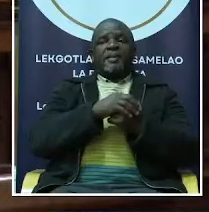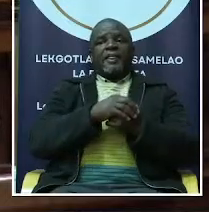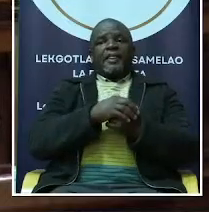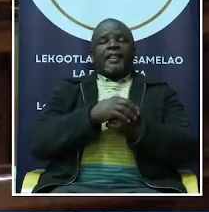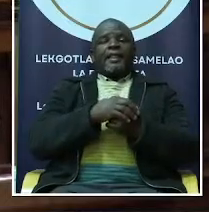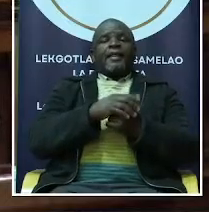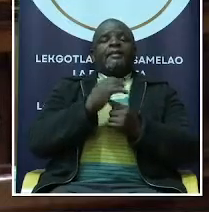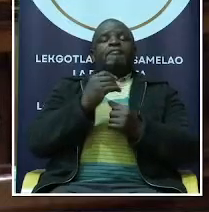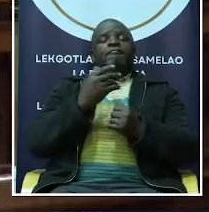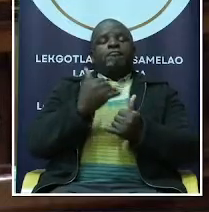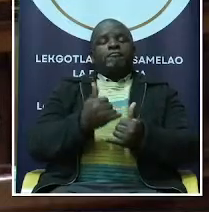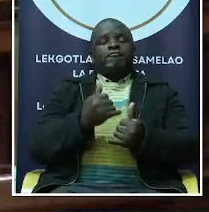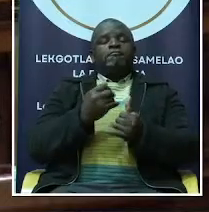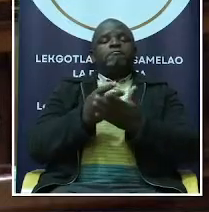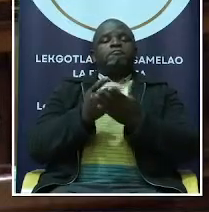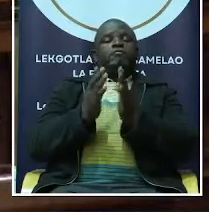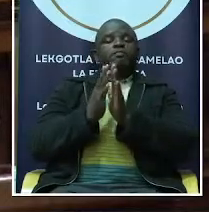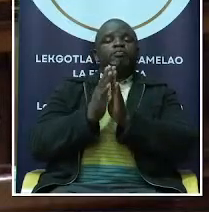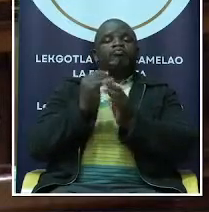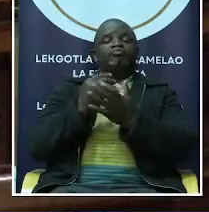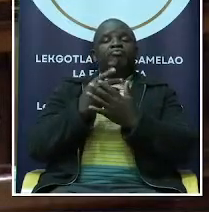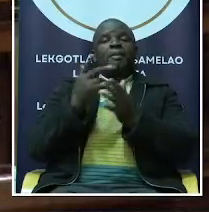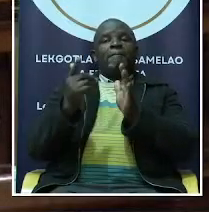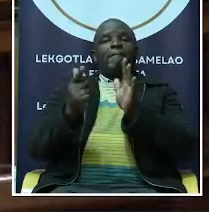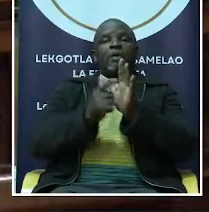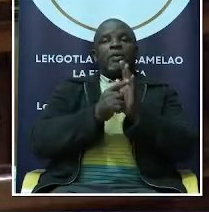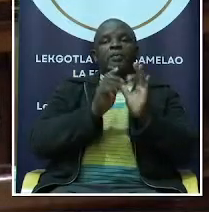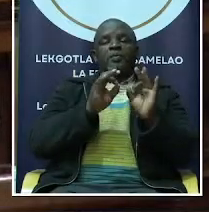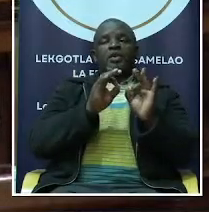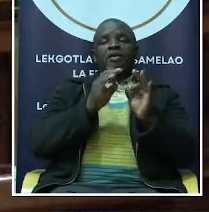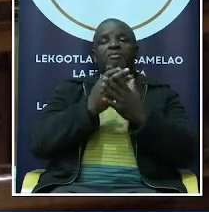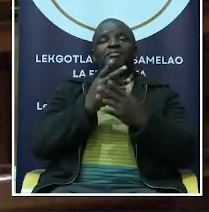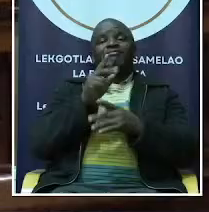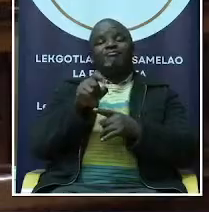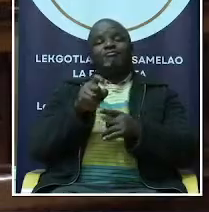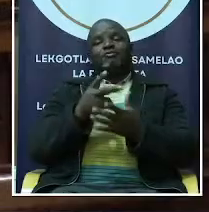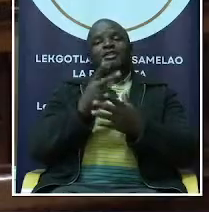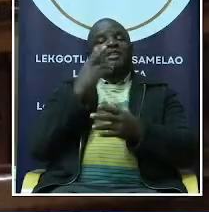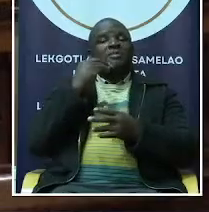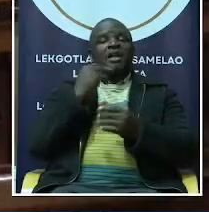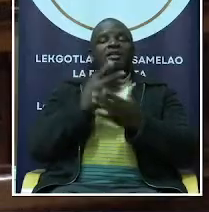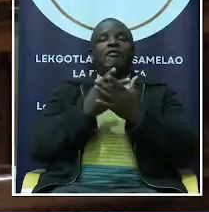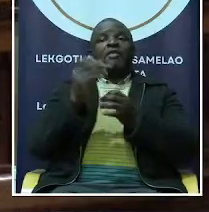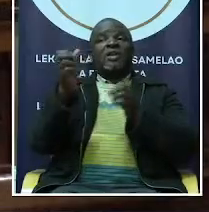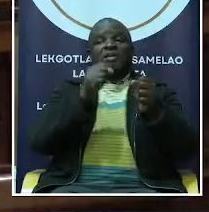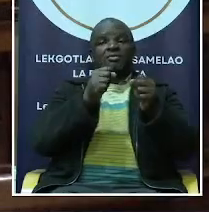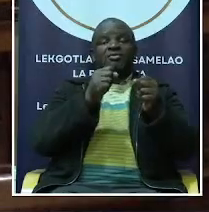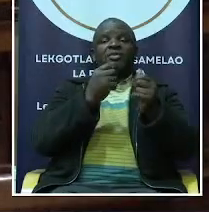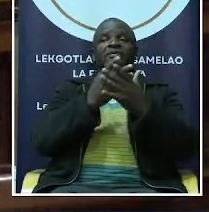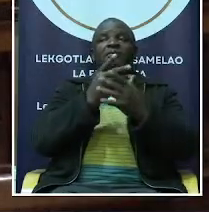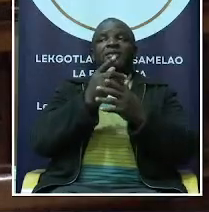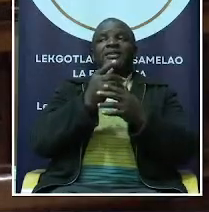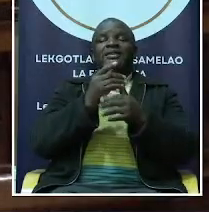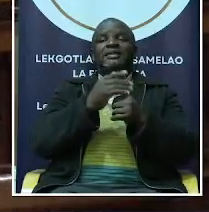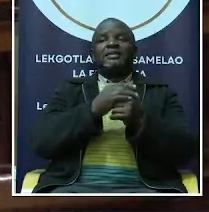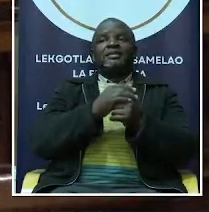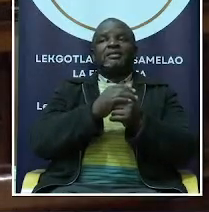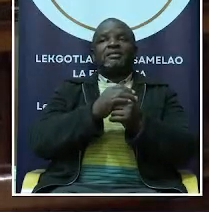We also call for formal legislation where the required experience for employment